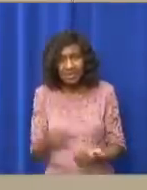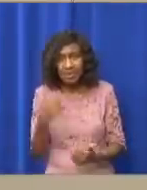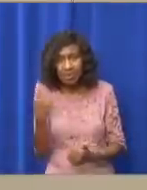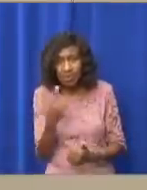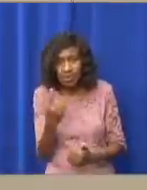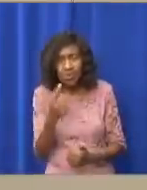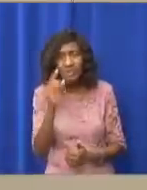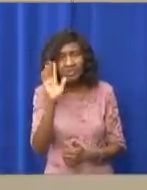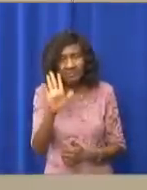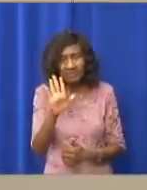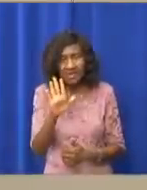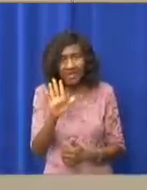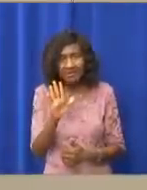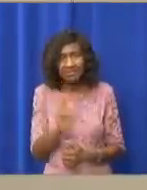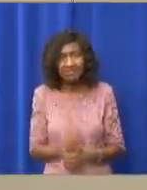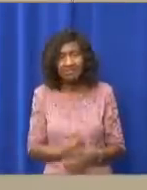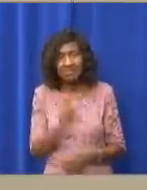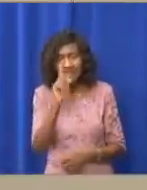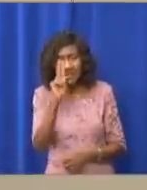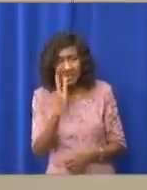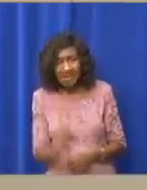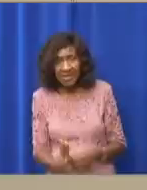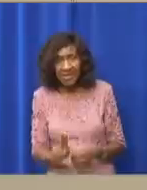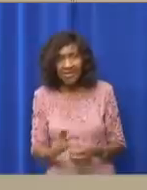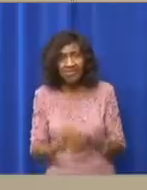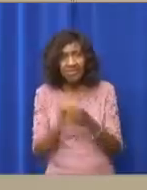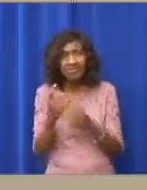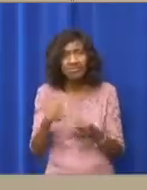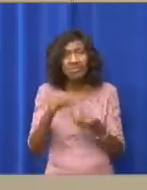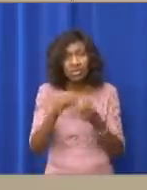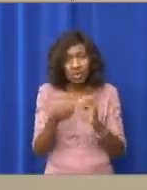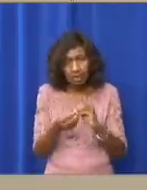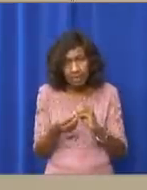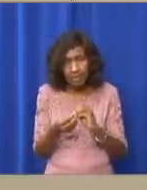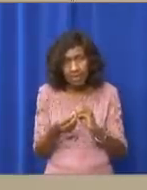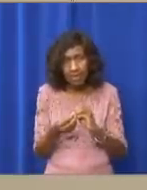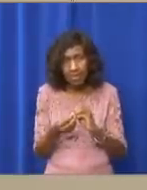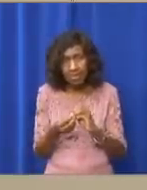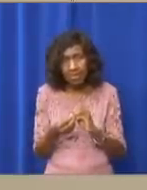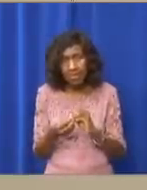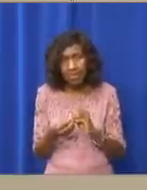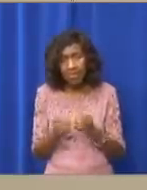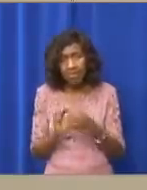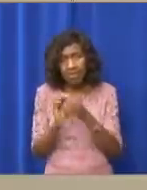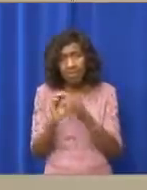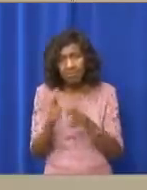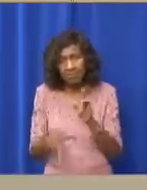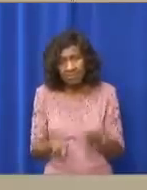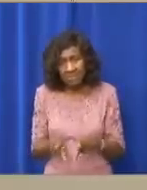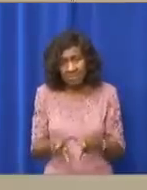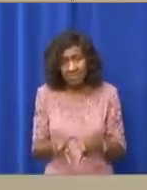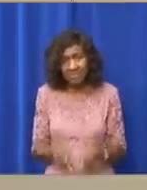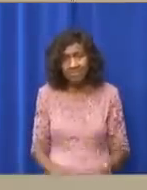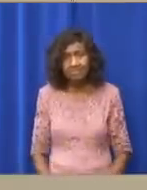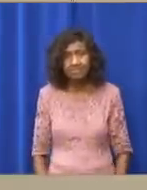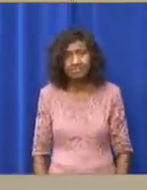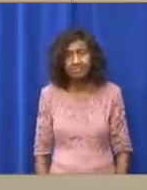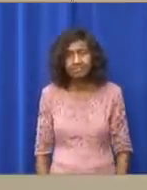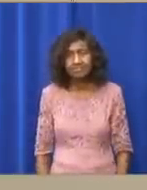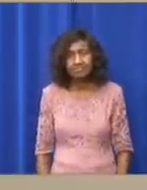Just checking my notes to see that I have covered everything that I need to.